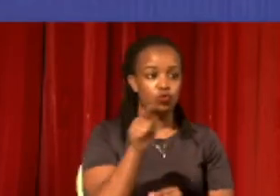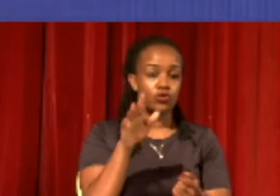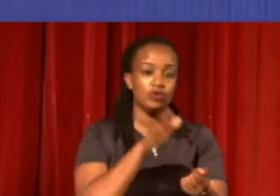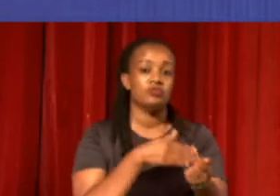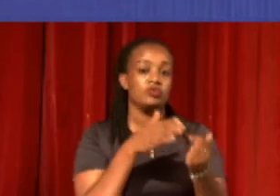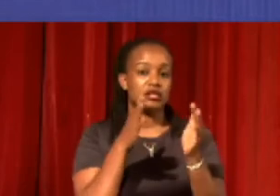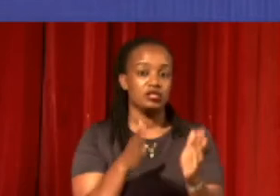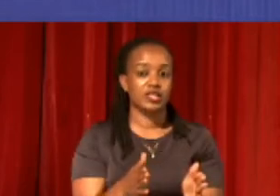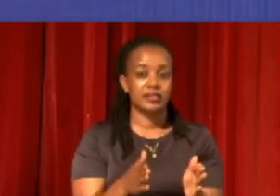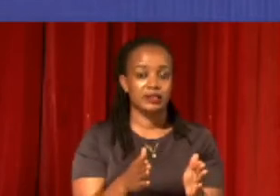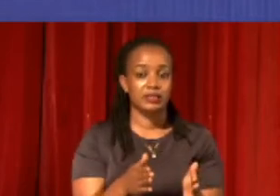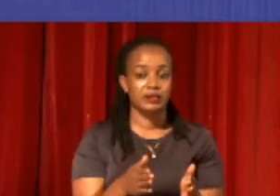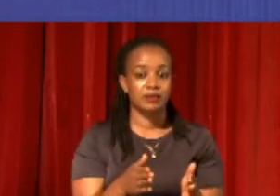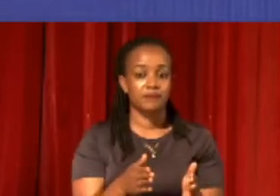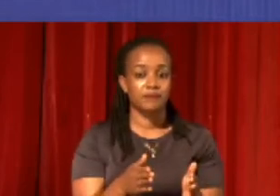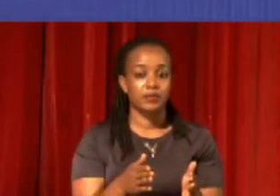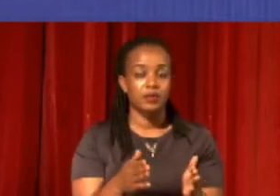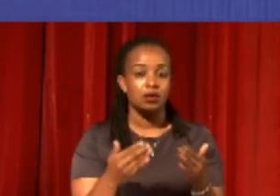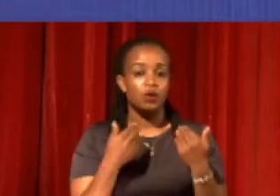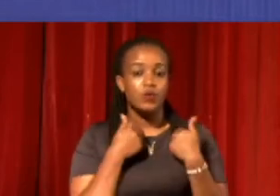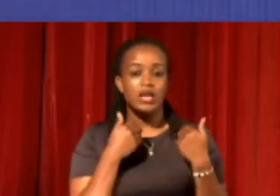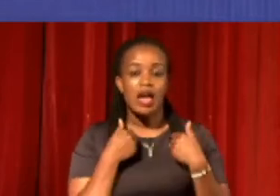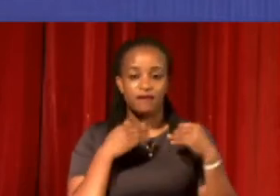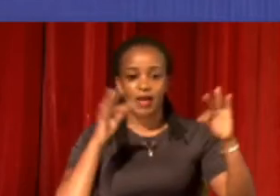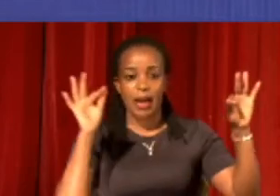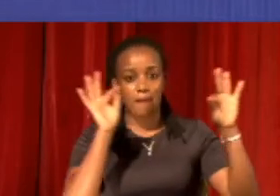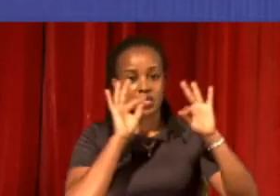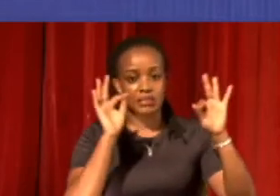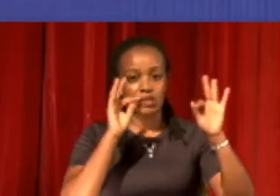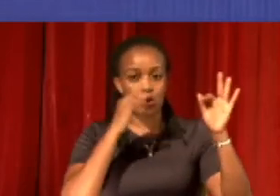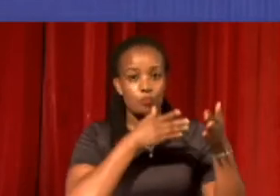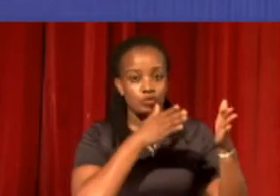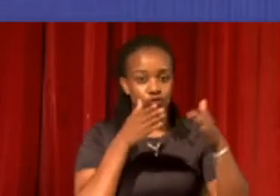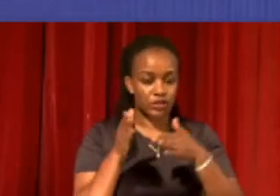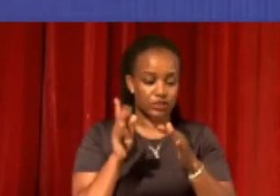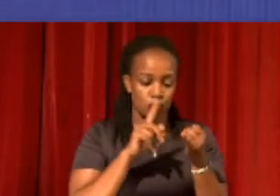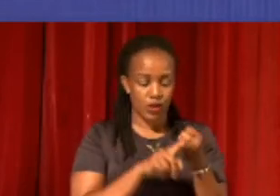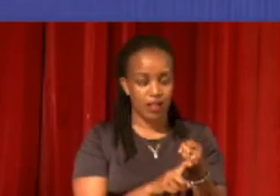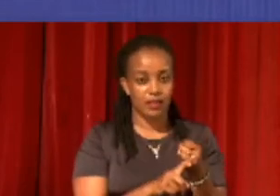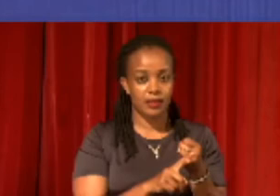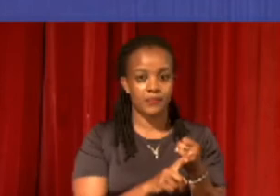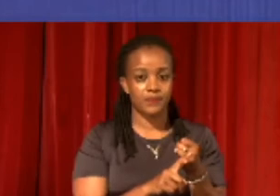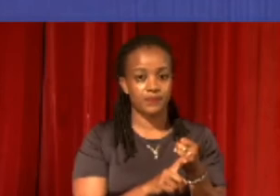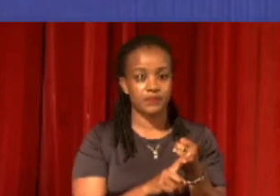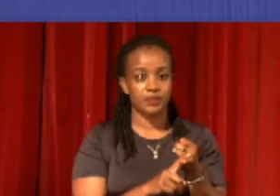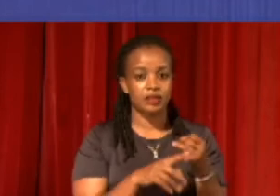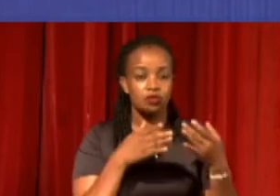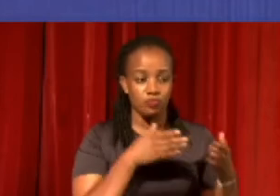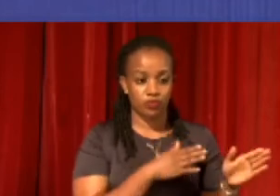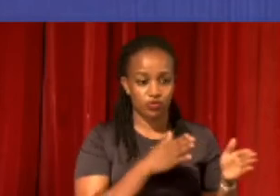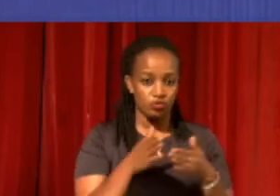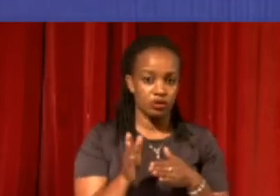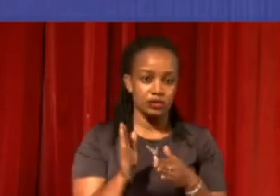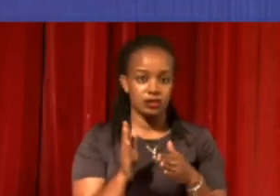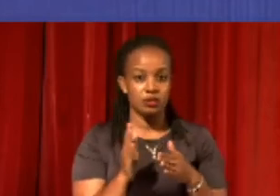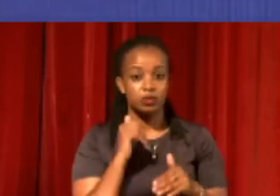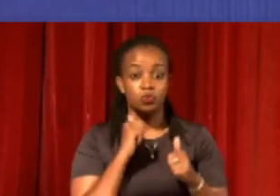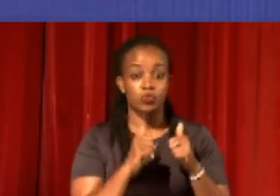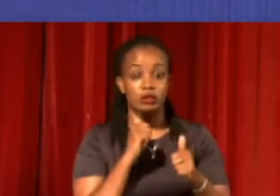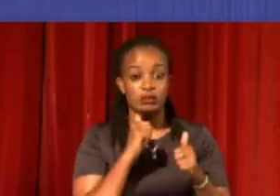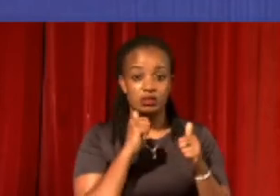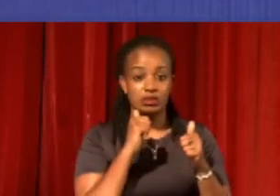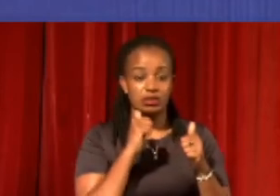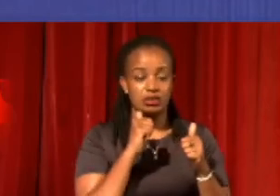that we have an amazing opportunity. One, because it's an opportunity led by someone from the